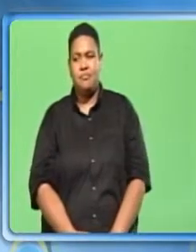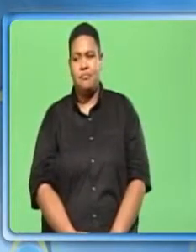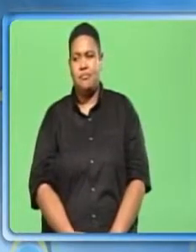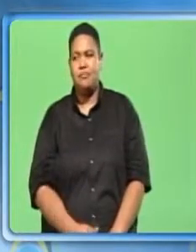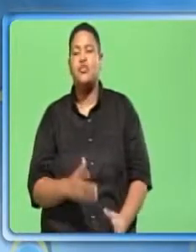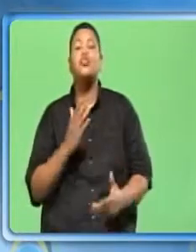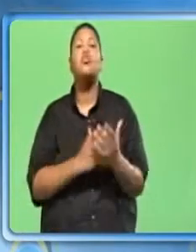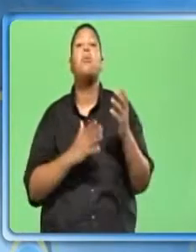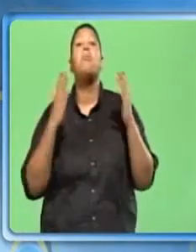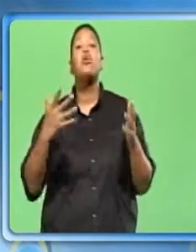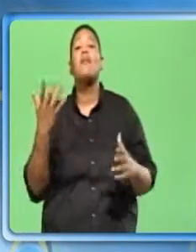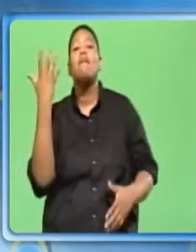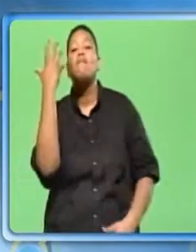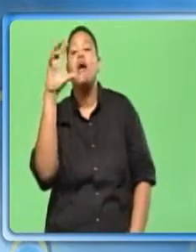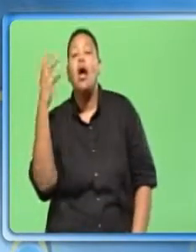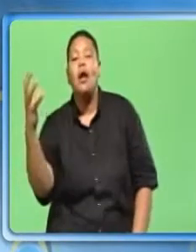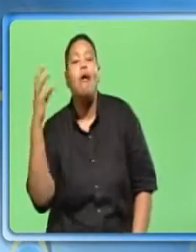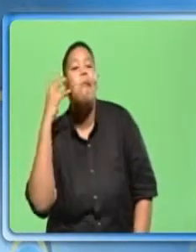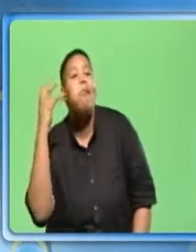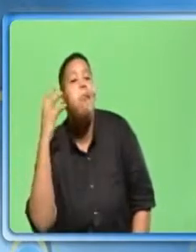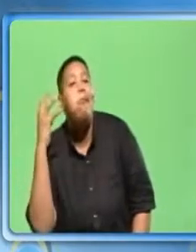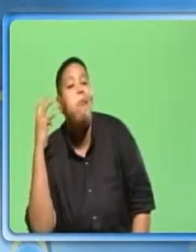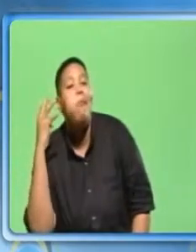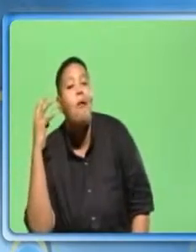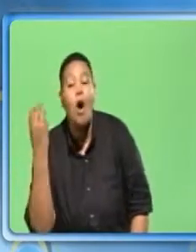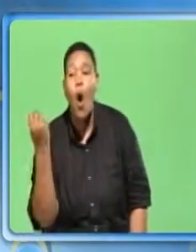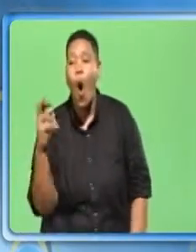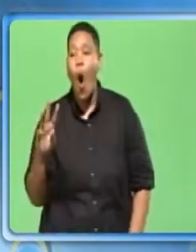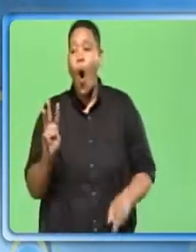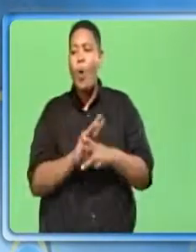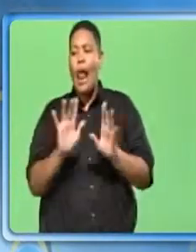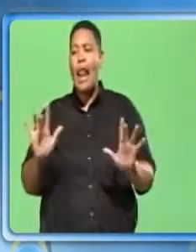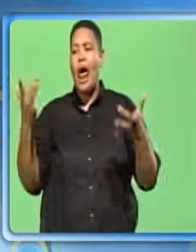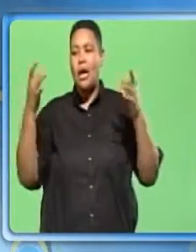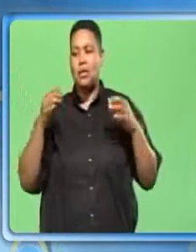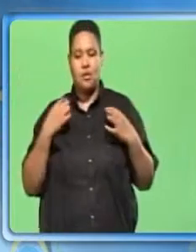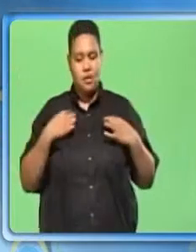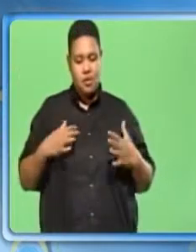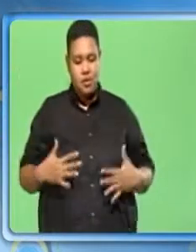Some persons may even use a fan or wear lighter clothing.